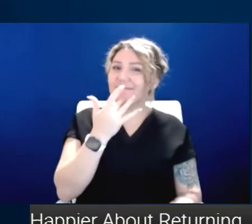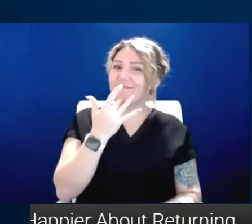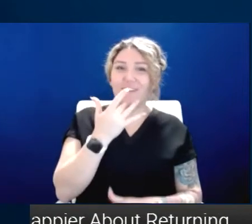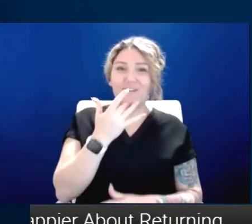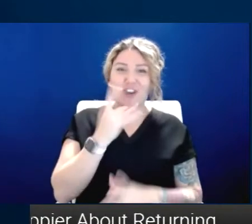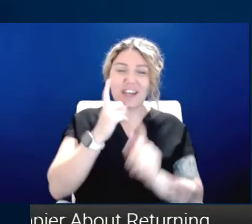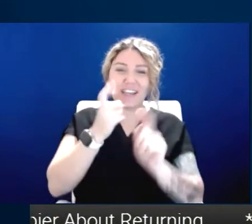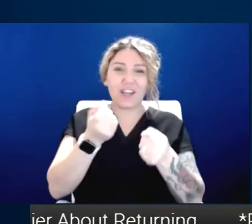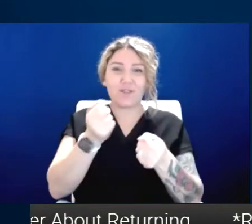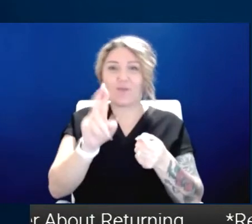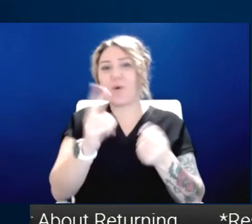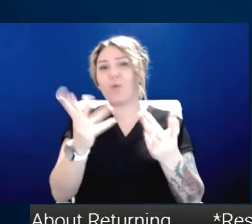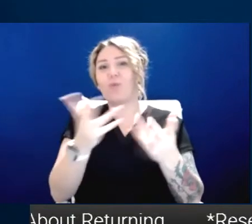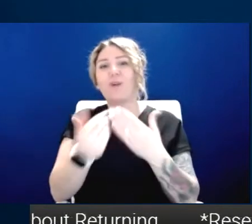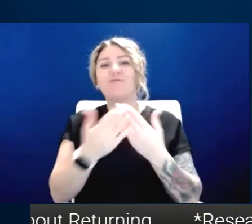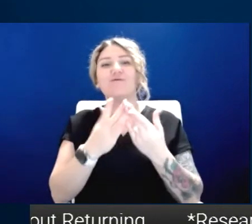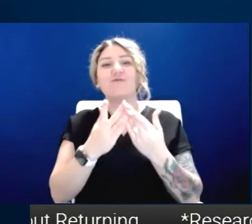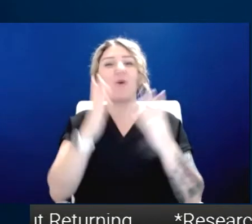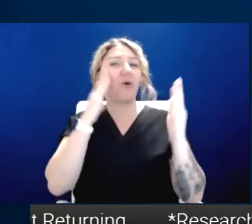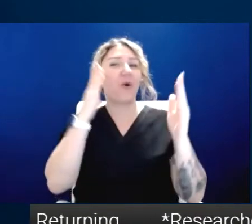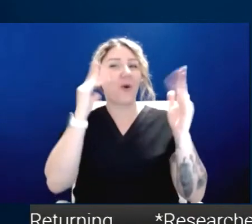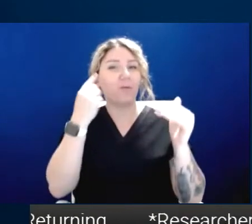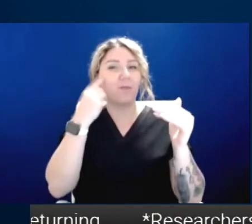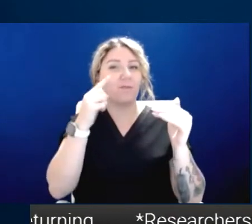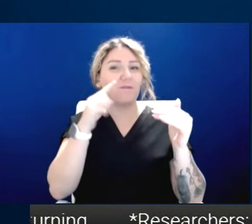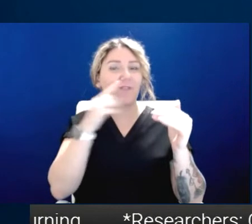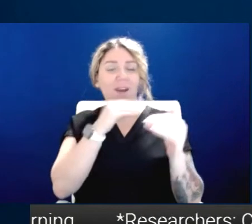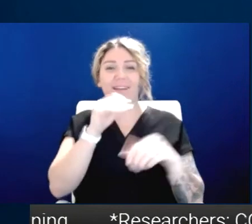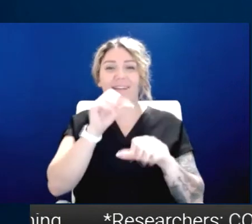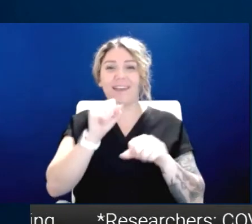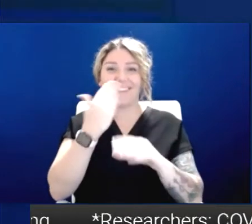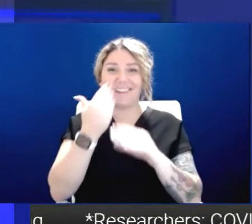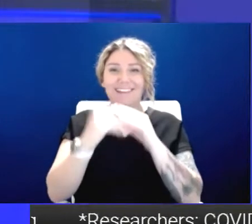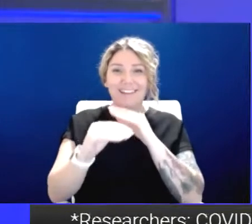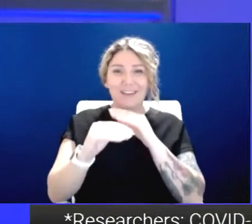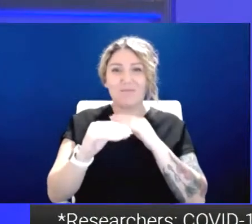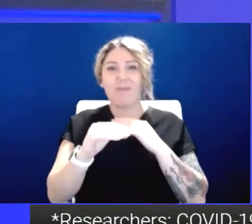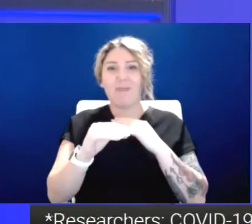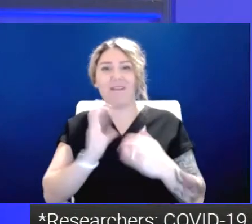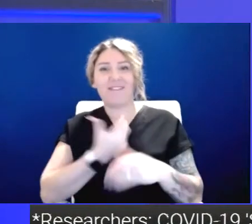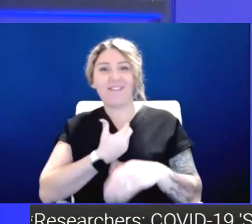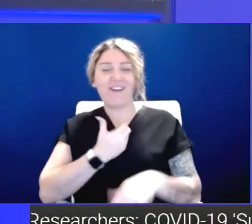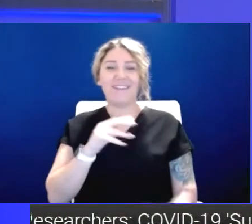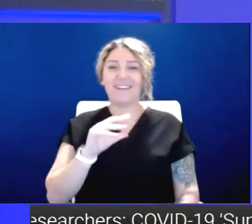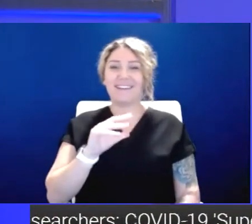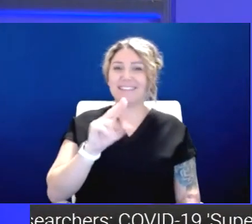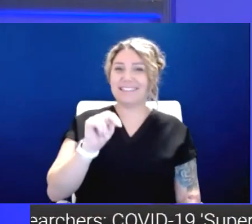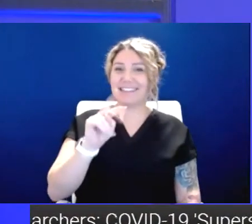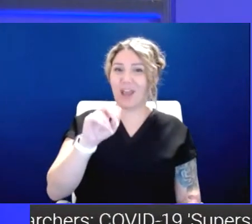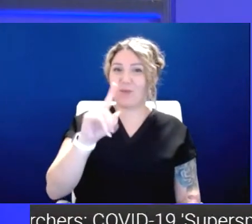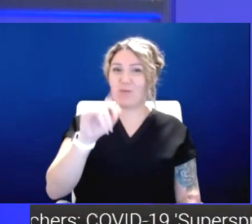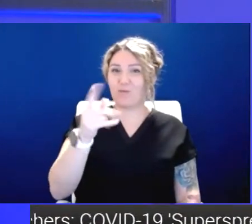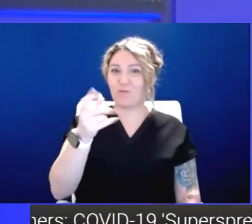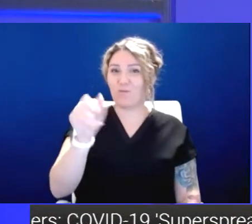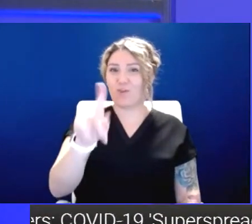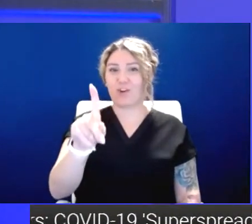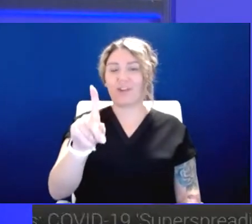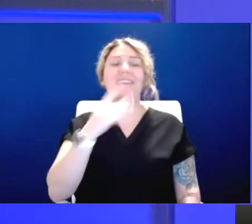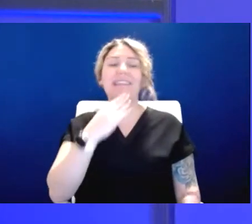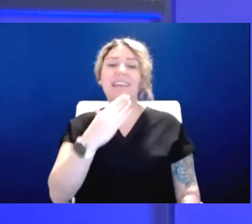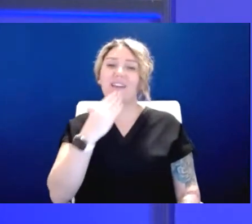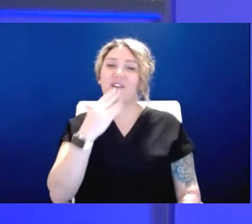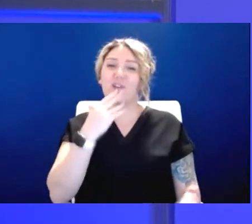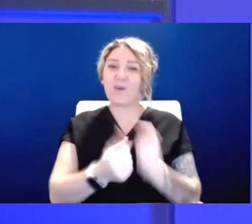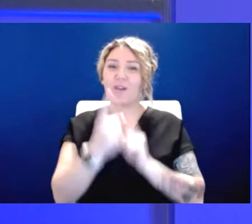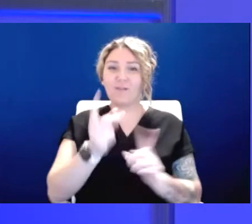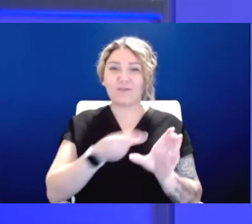for. You can also email us at the Medical News Network at kumc.edu. There's the address on your screen. Everyone, thank you so much for being with us today to